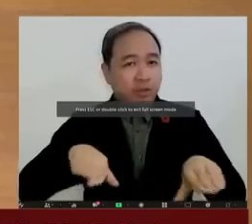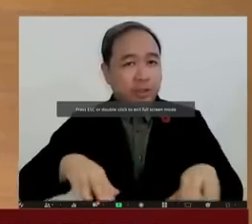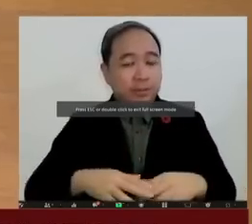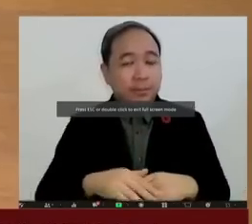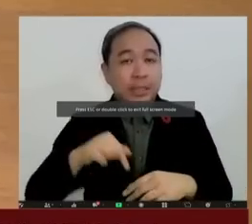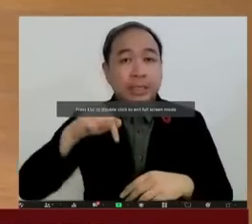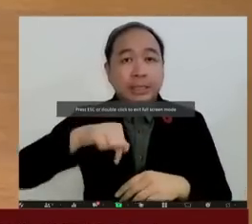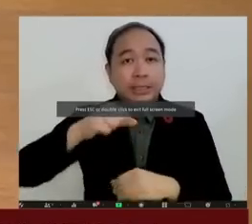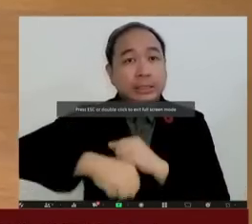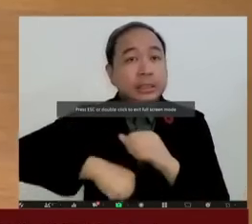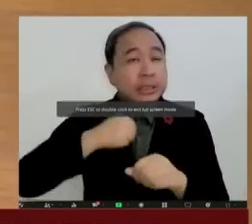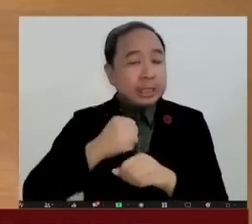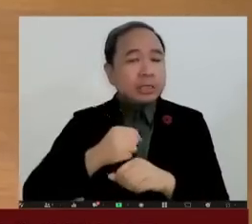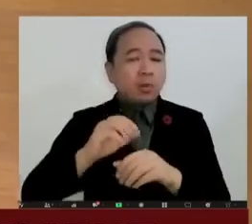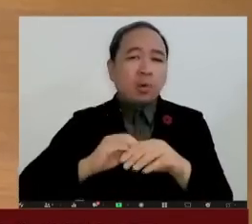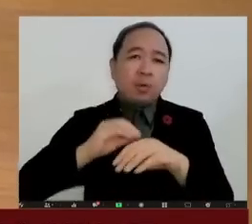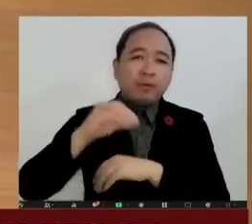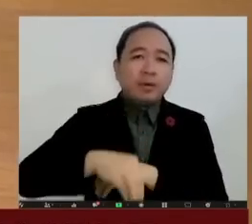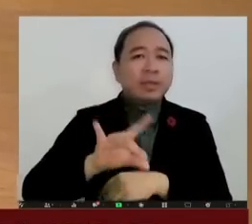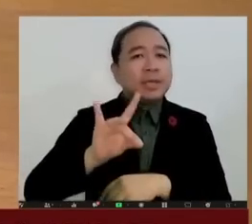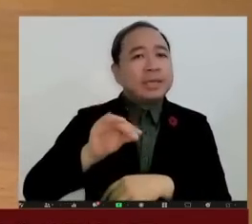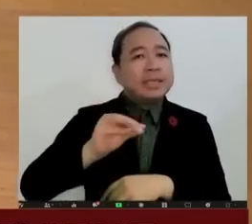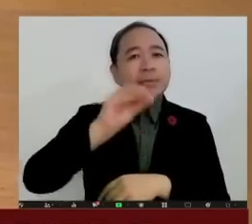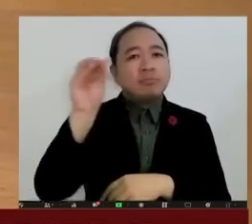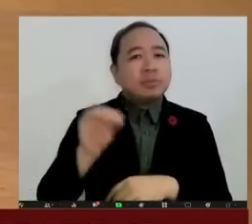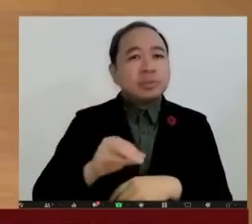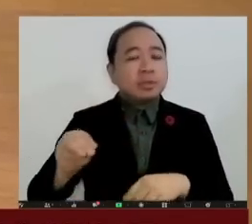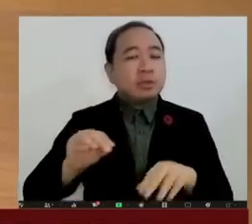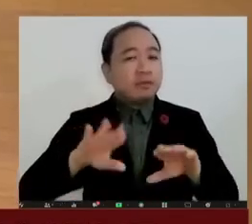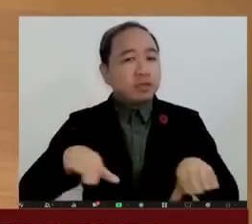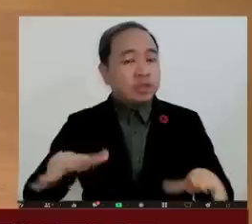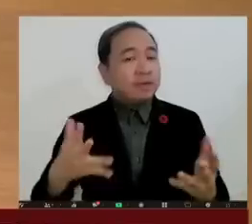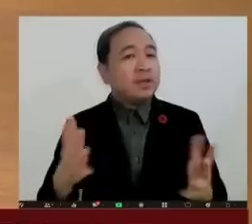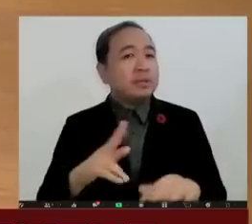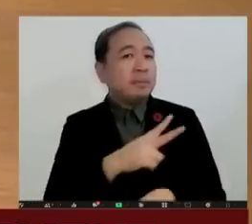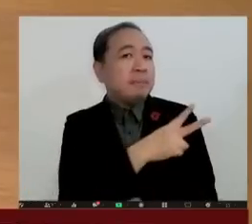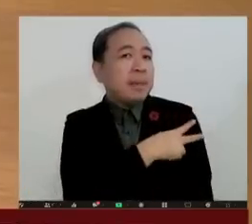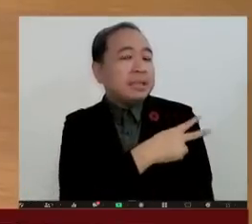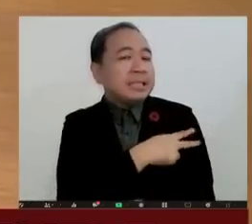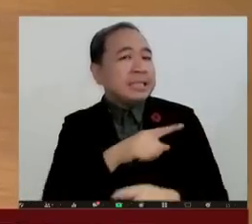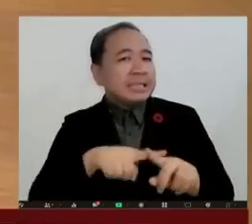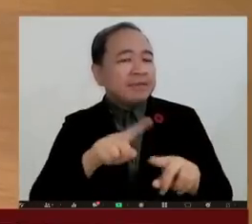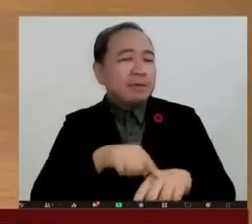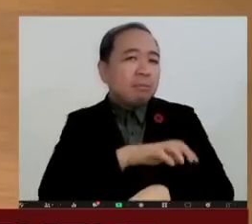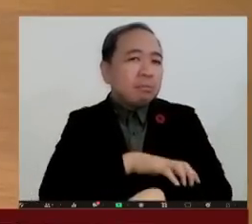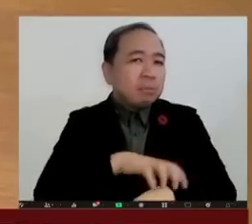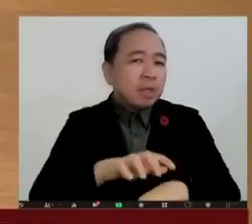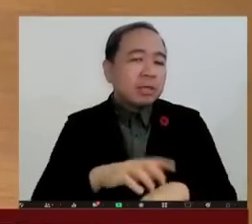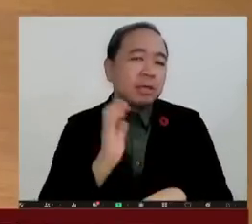more than 80% of our eligible children have been vaccinated against measles, rubella, and polio.